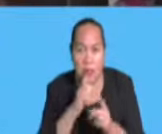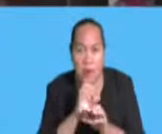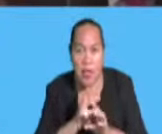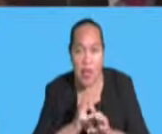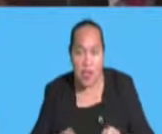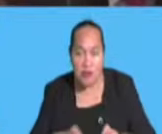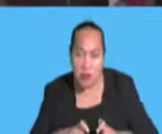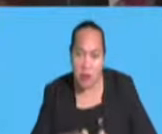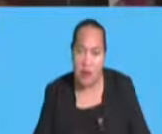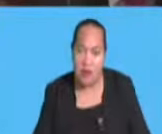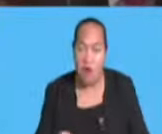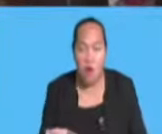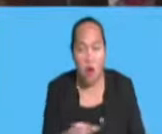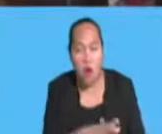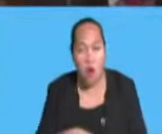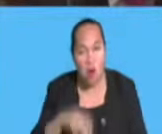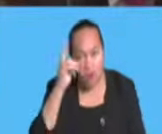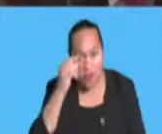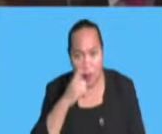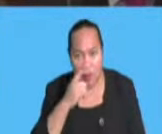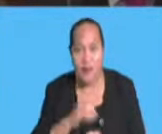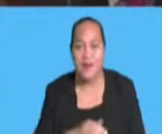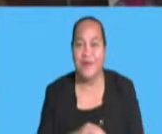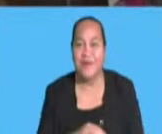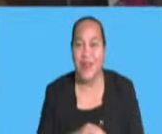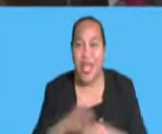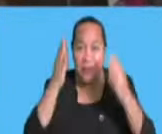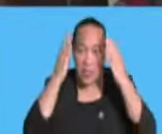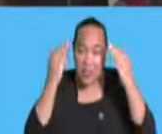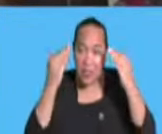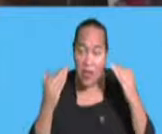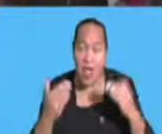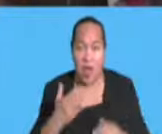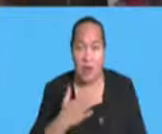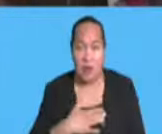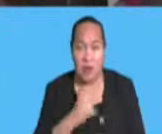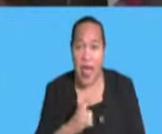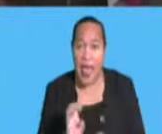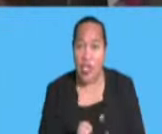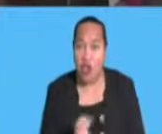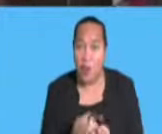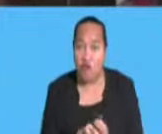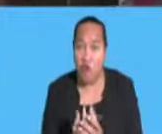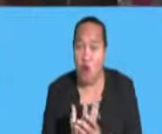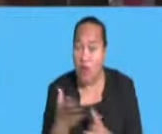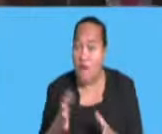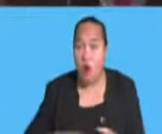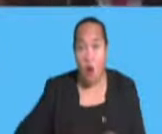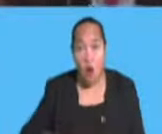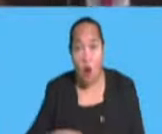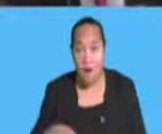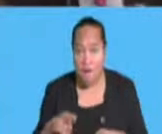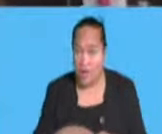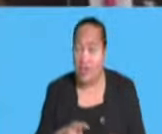for all Fijians. And Mr. Speaker, I must say that economic growth for all in Fiji